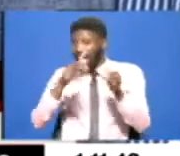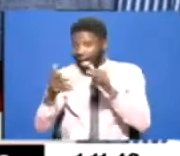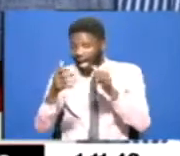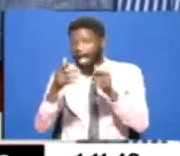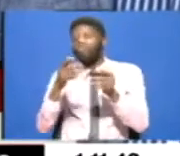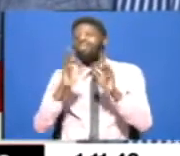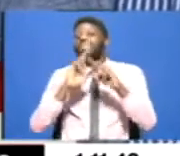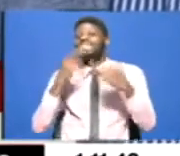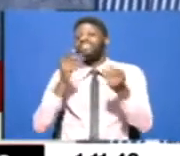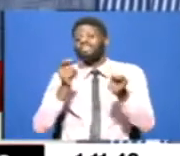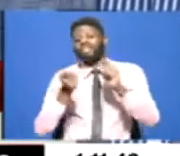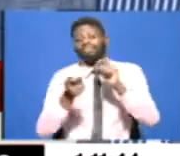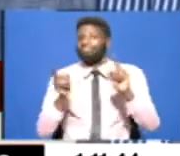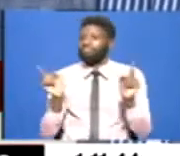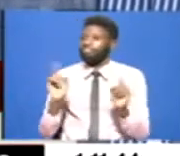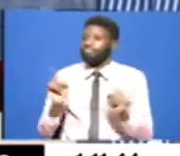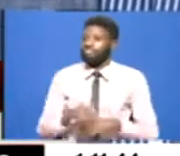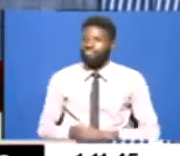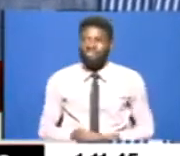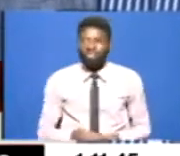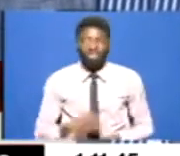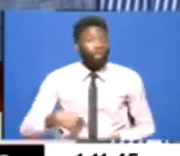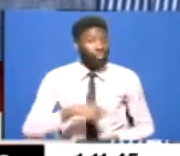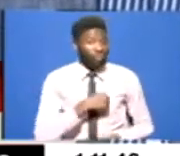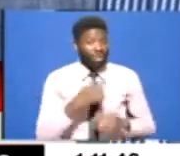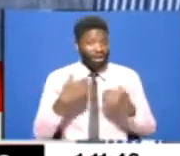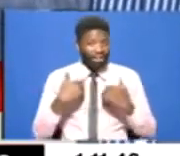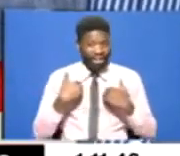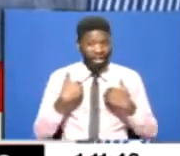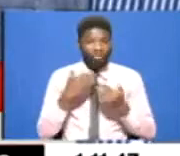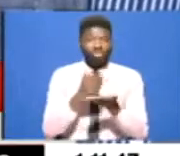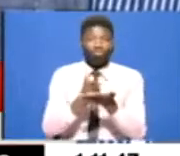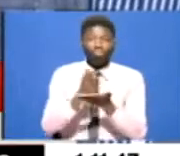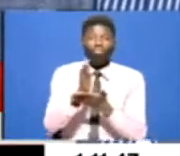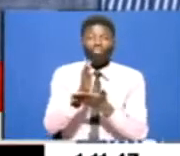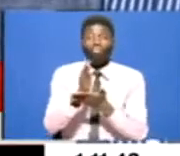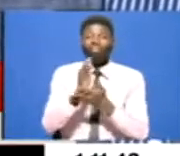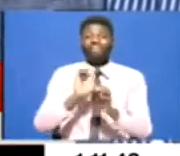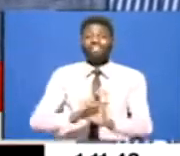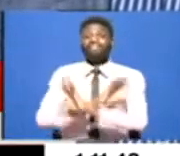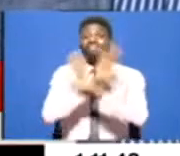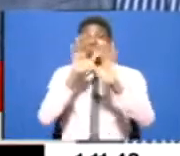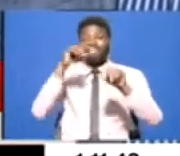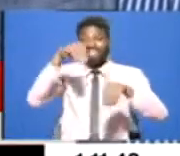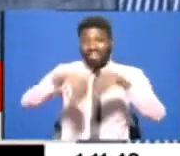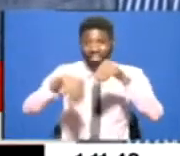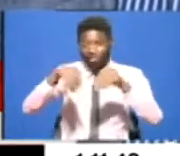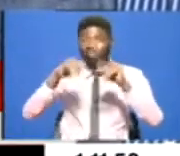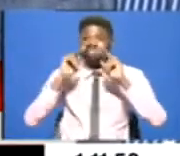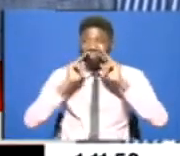to have a credible, transparent election, peace is very important. It's a major